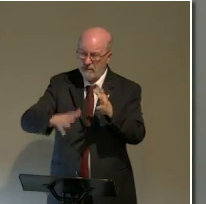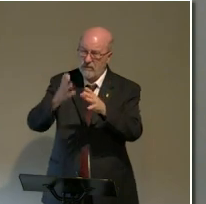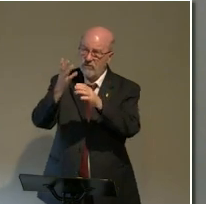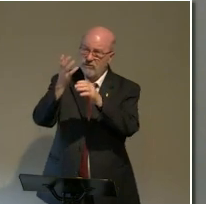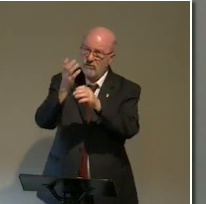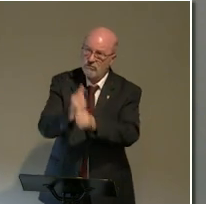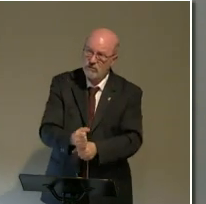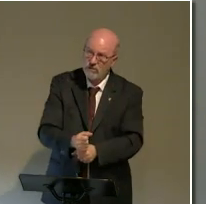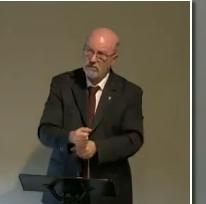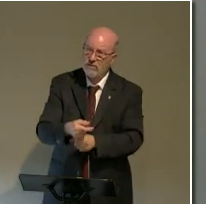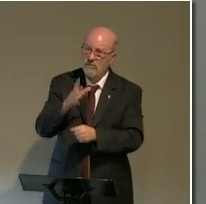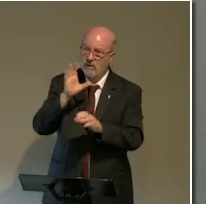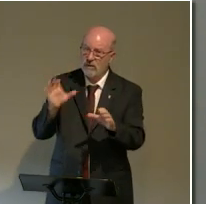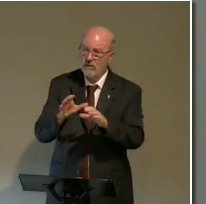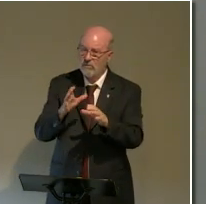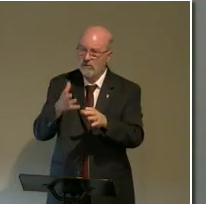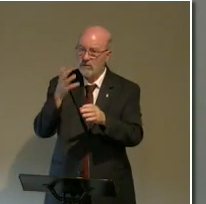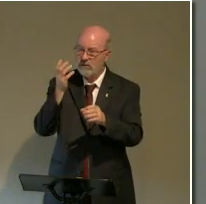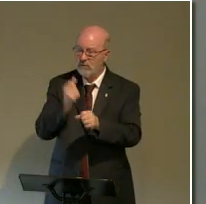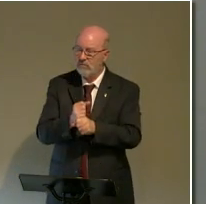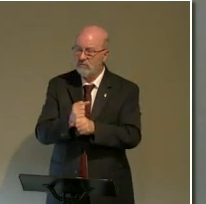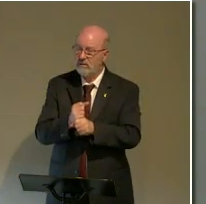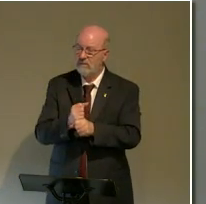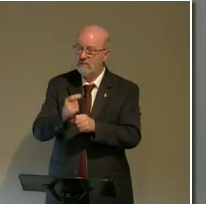Trust in what he can do. And trust what